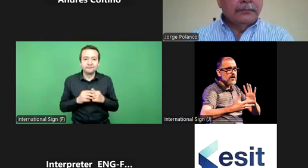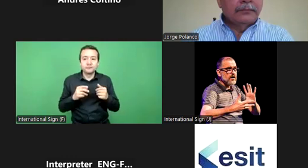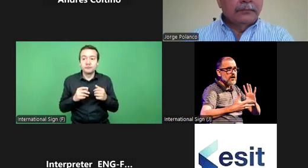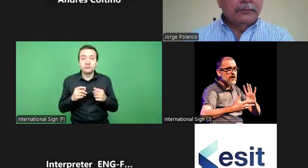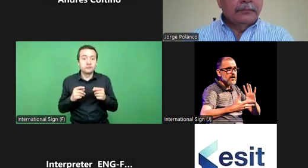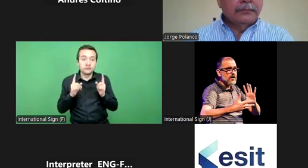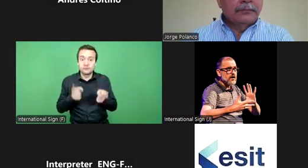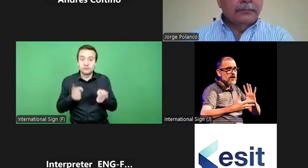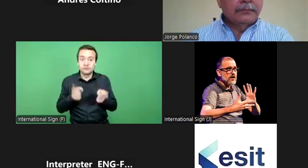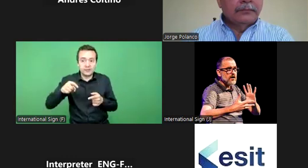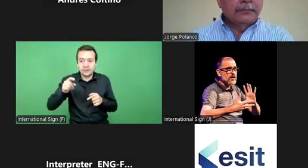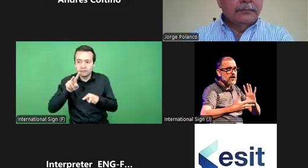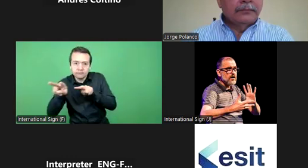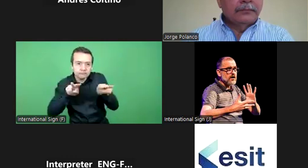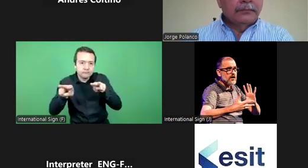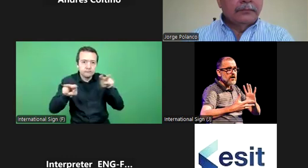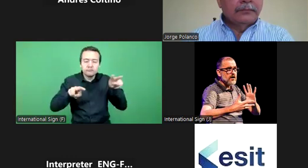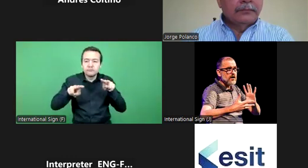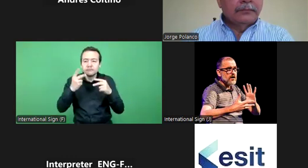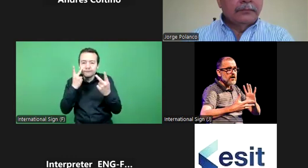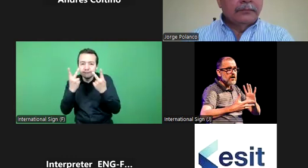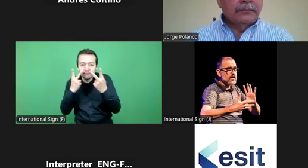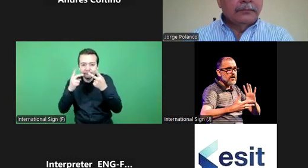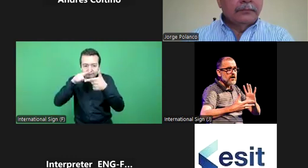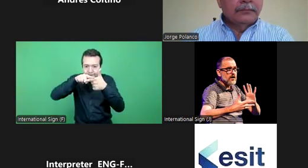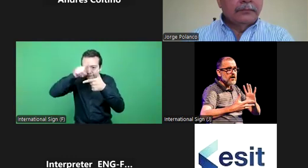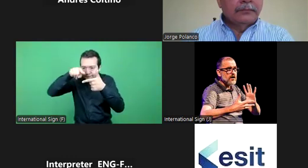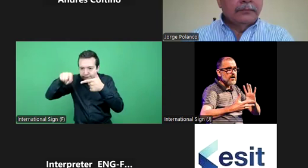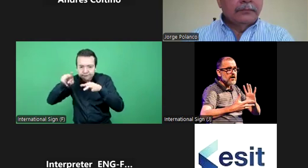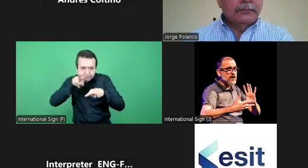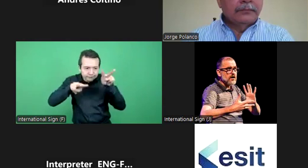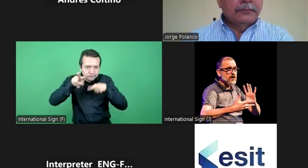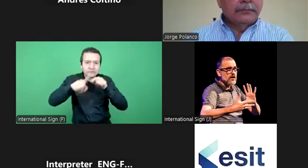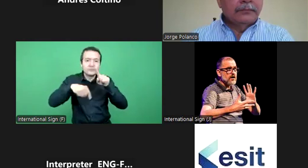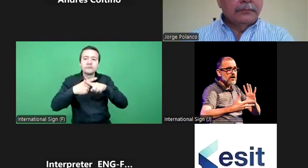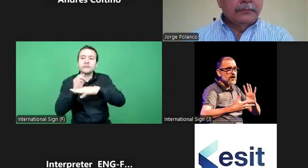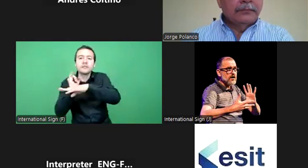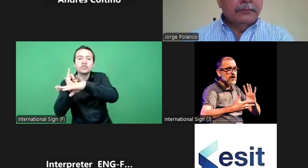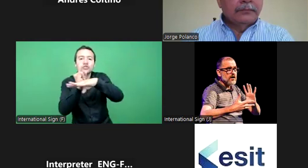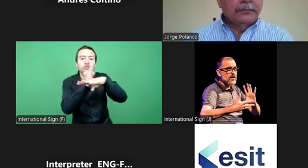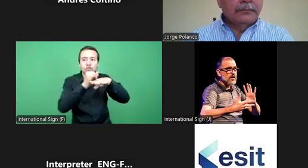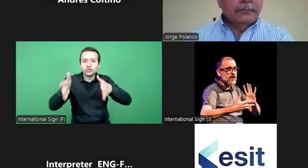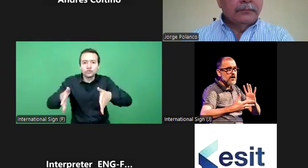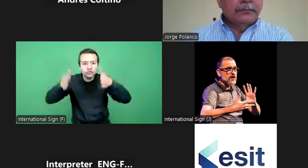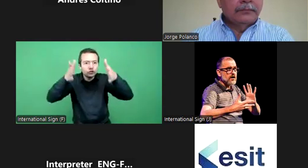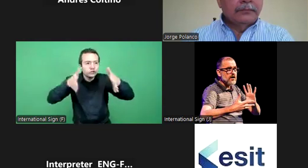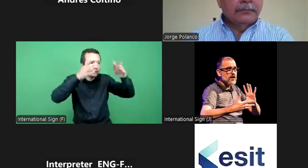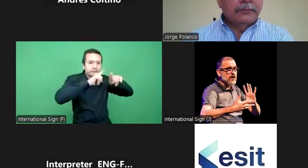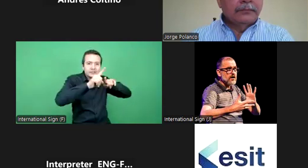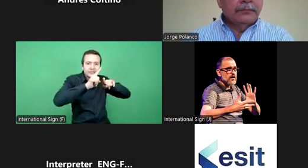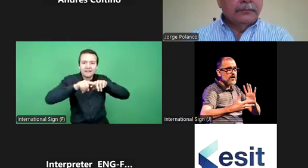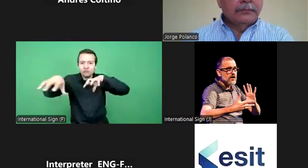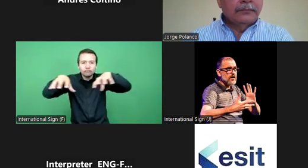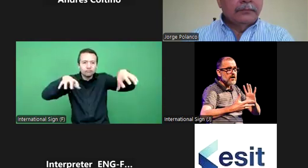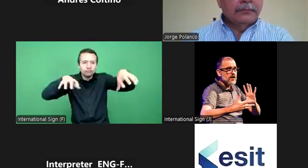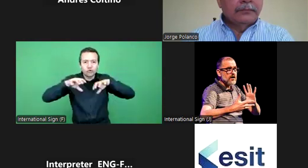priorities. So these health priorities range from NCDs, mental health, UHC, HRH management, monitoring and evaluation,